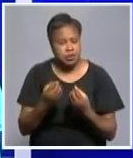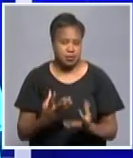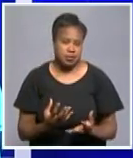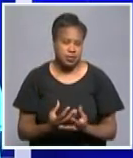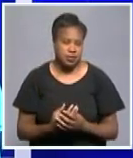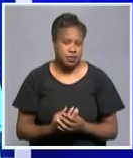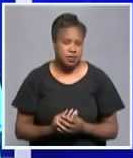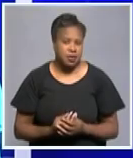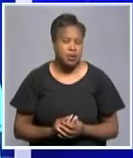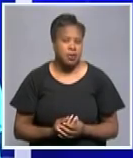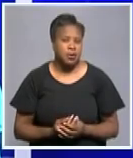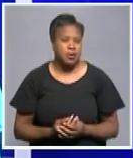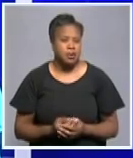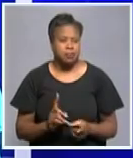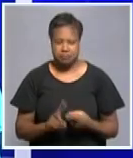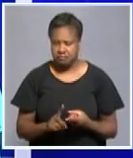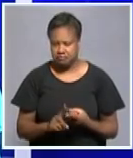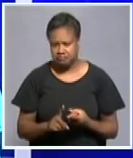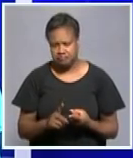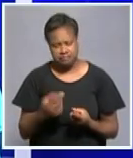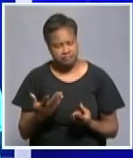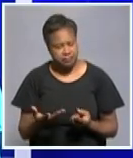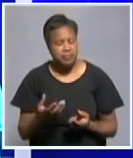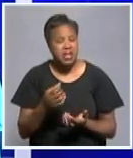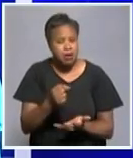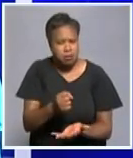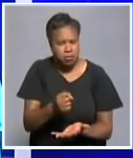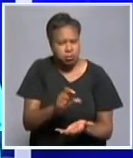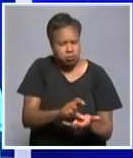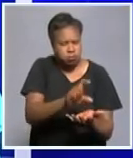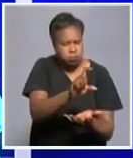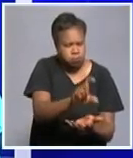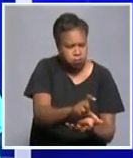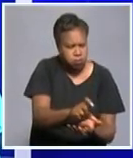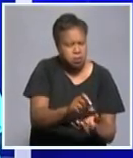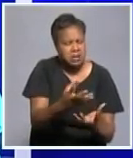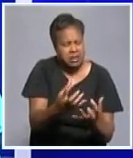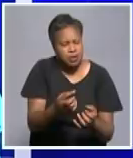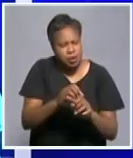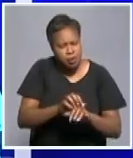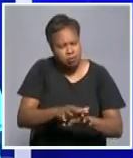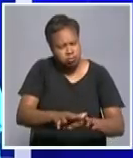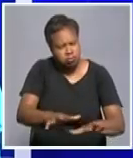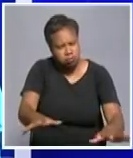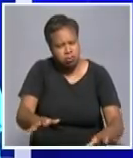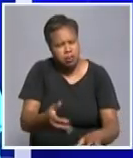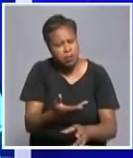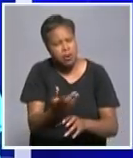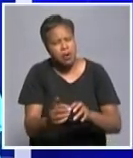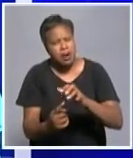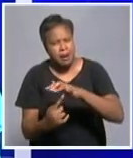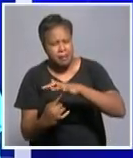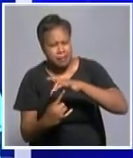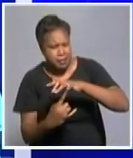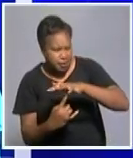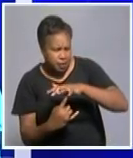that the allocated resources need to be distributed among all your